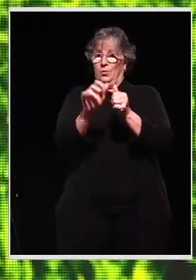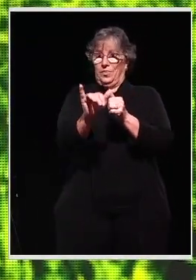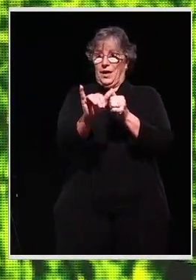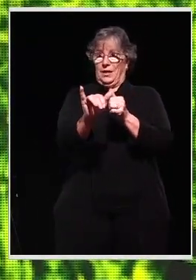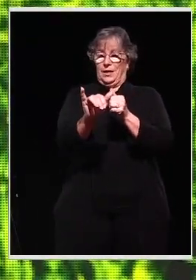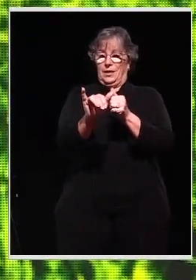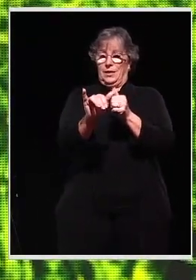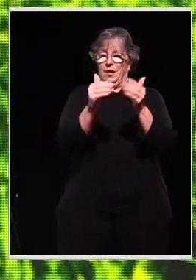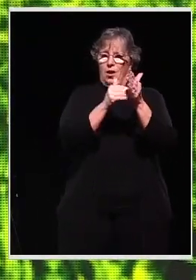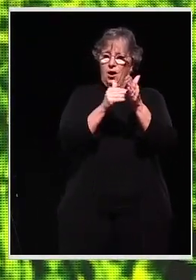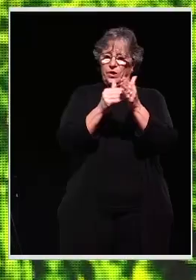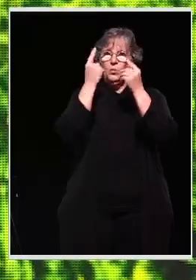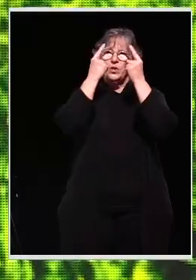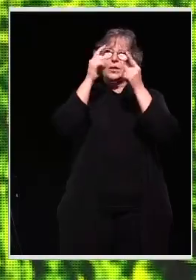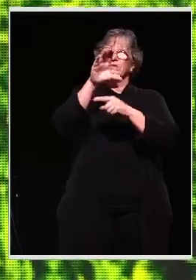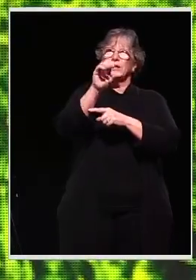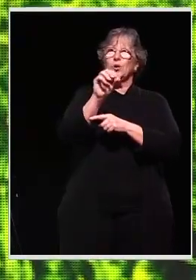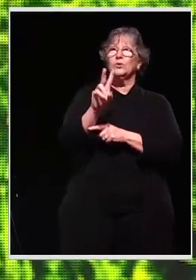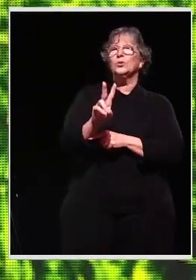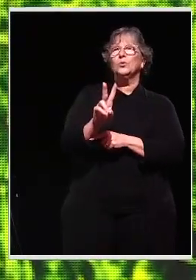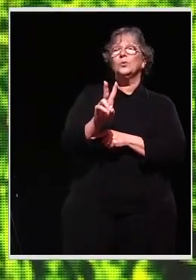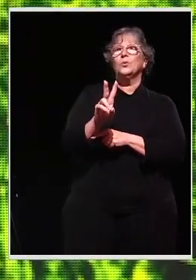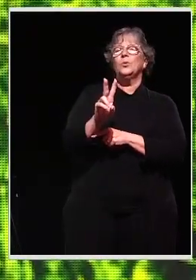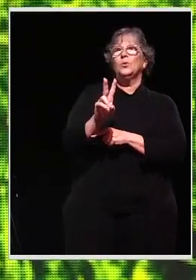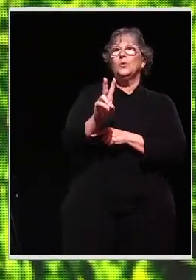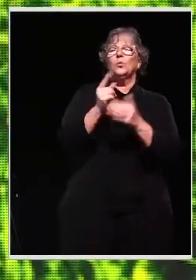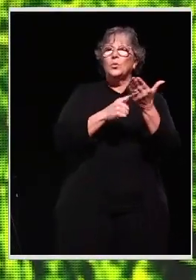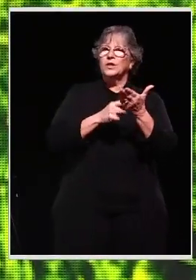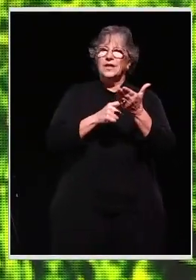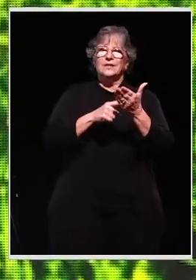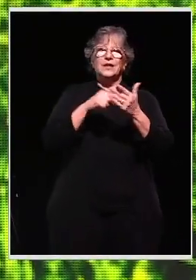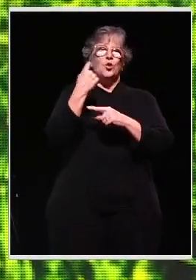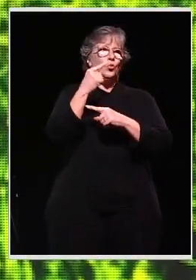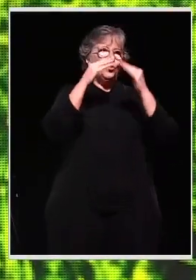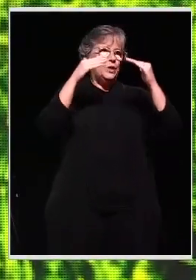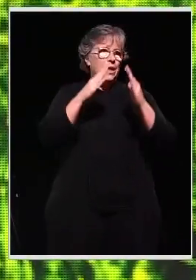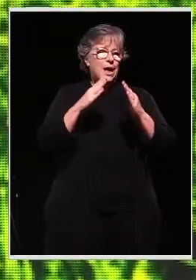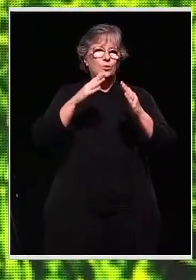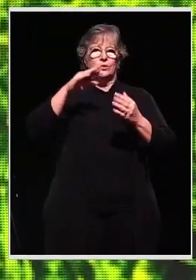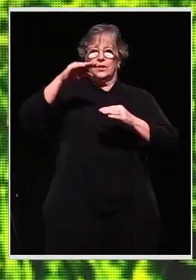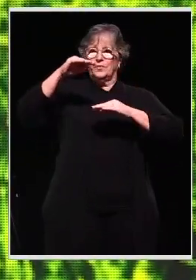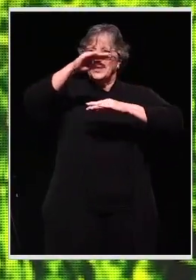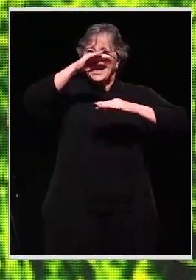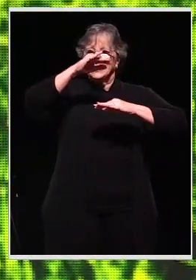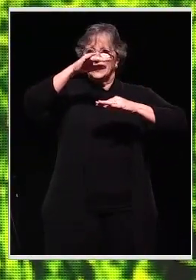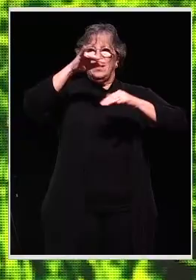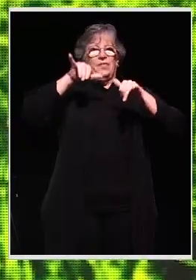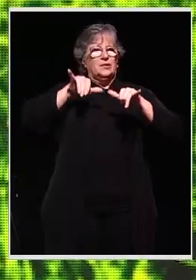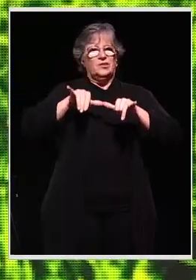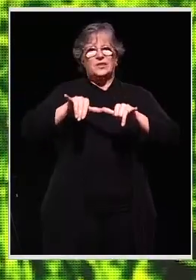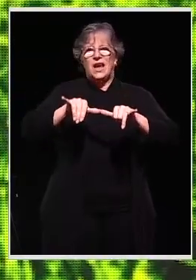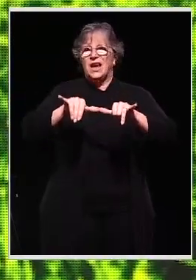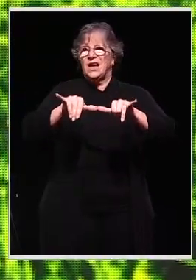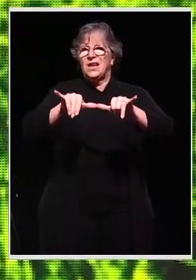So oftentimes when we think of CO2, we're talking about a greenhouse gas that has a very long lifespan of